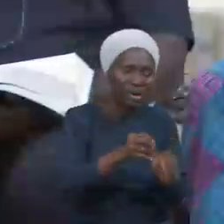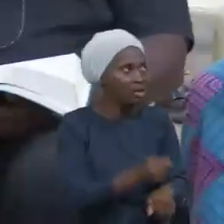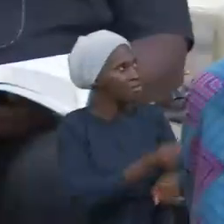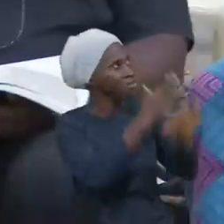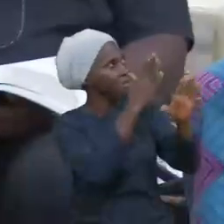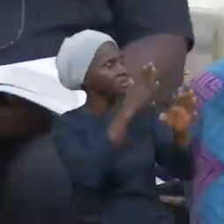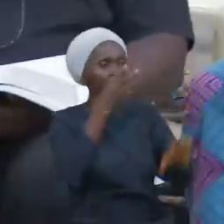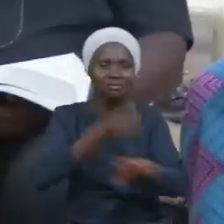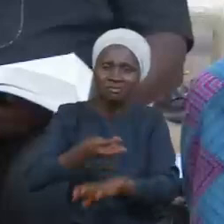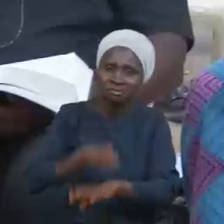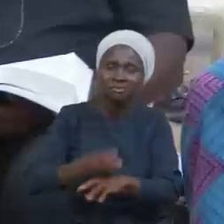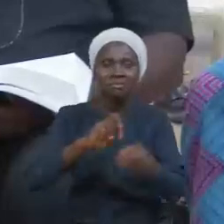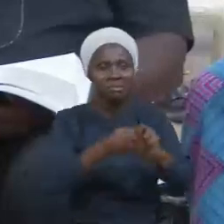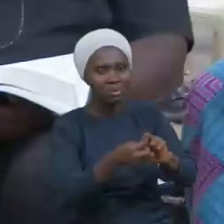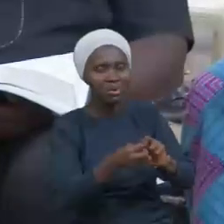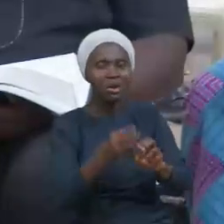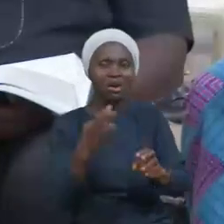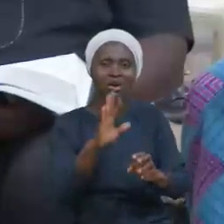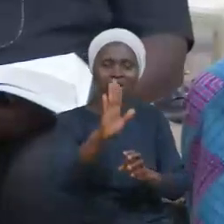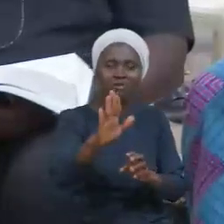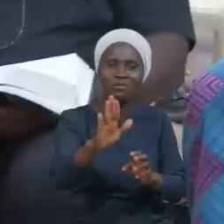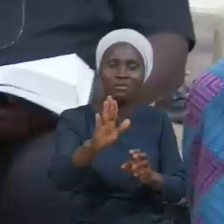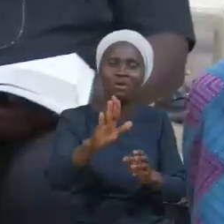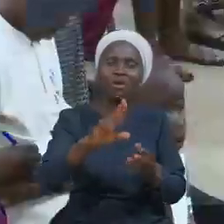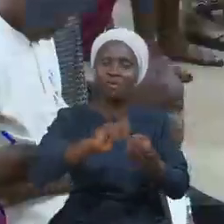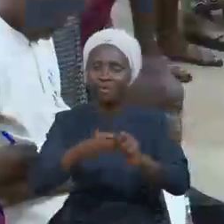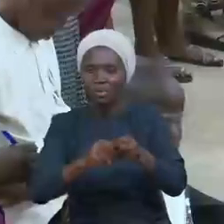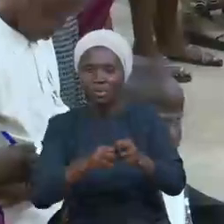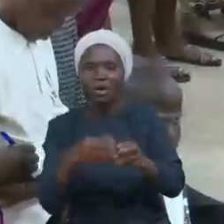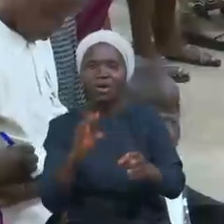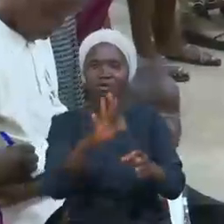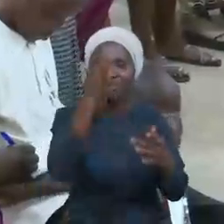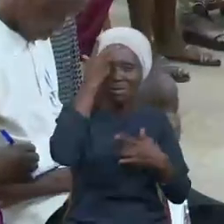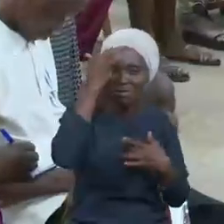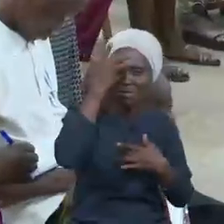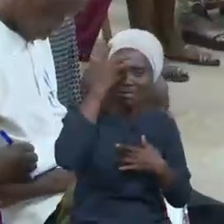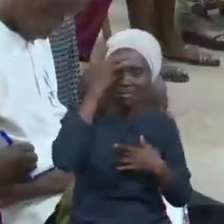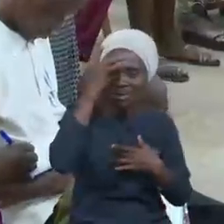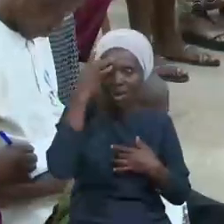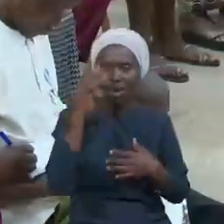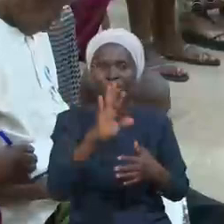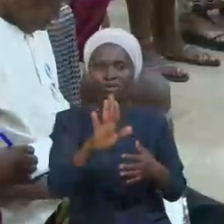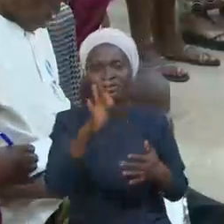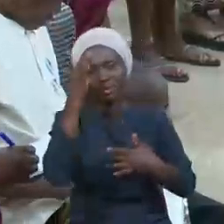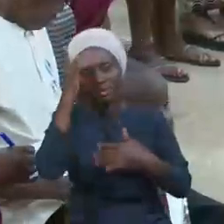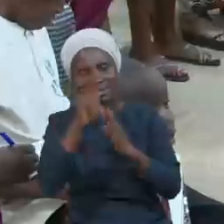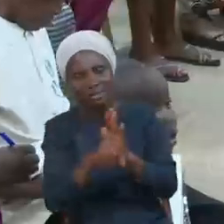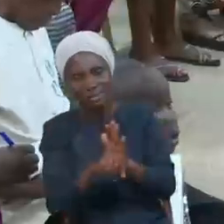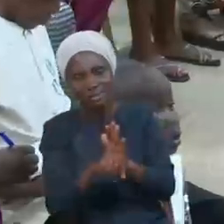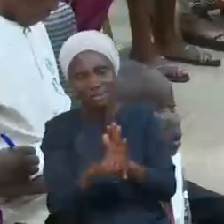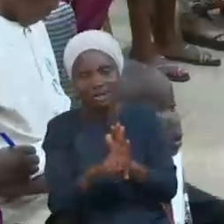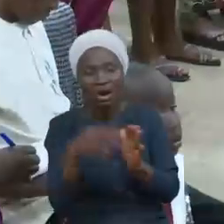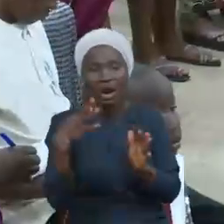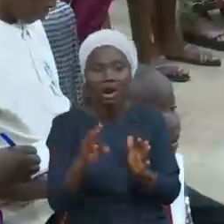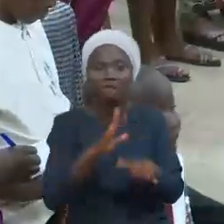your difficulties, of your deformity, of your disease, of your sicknesses,